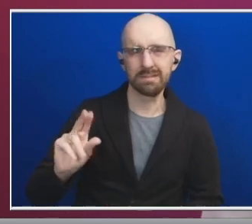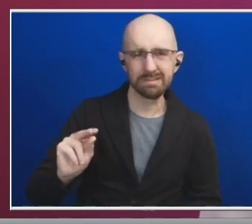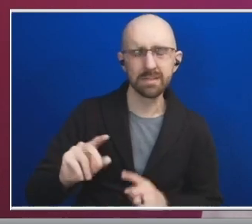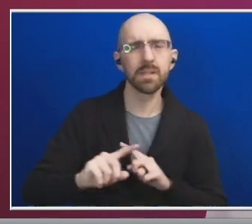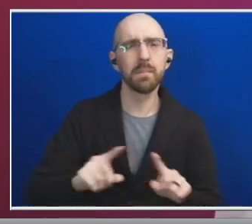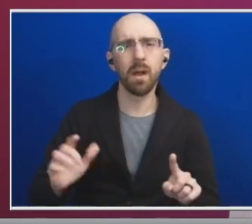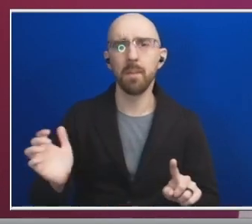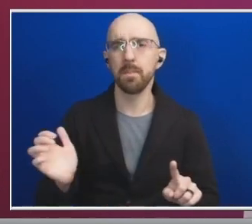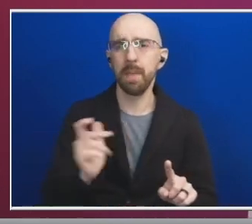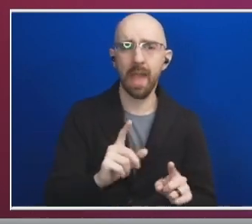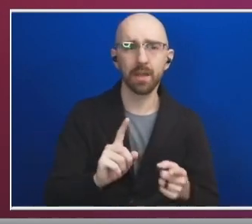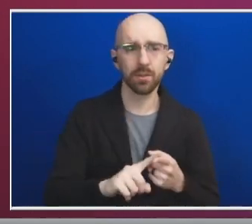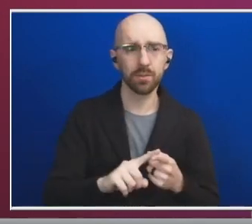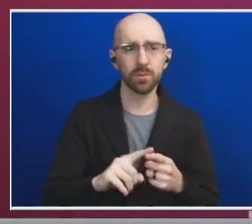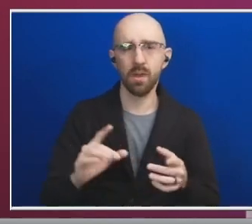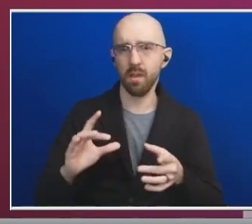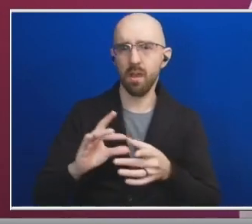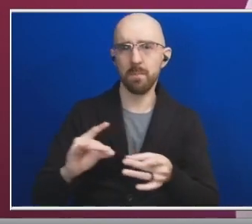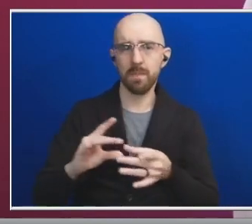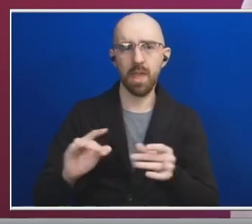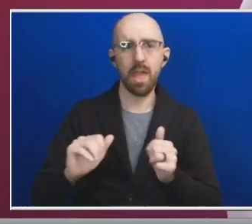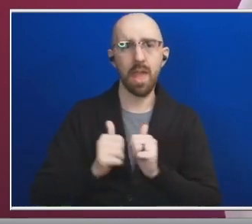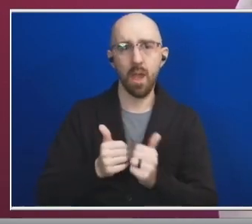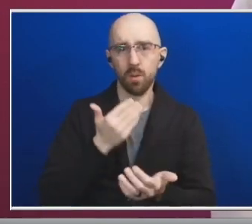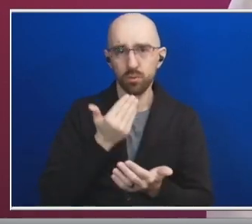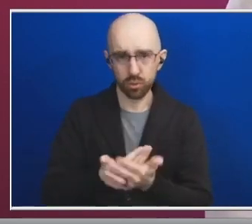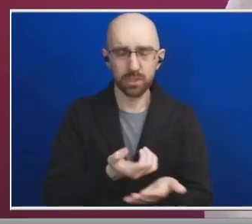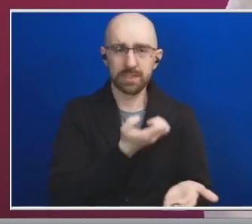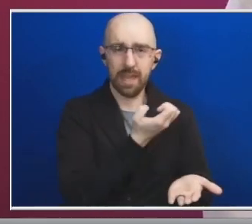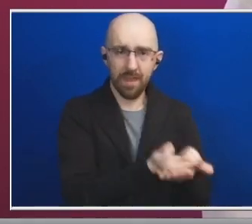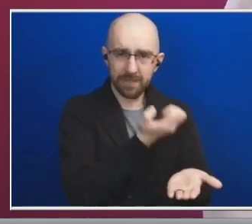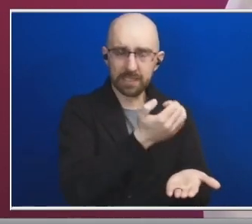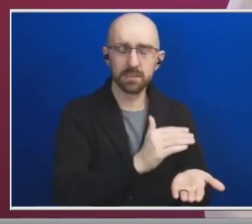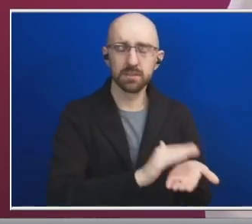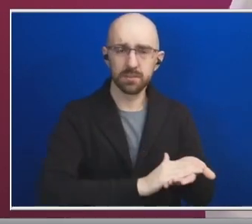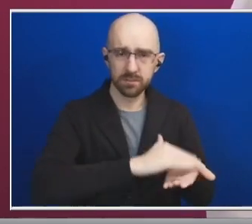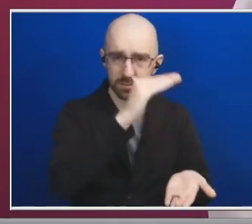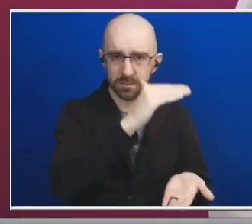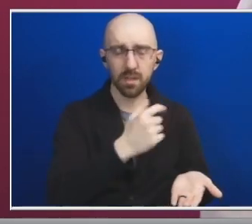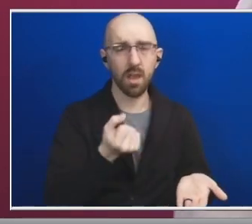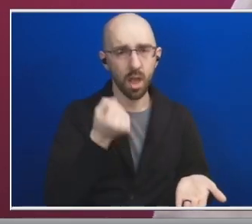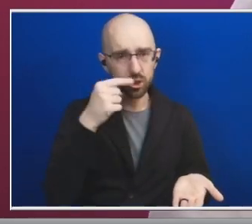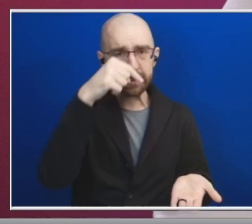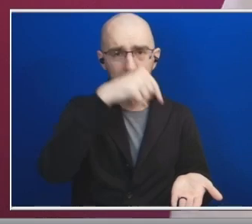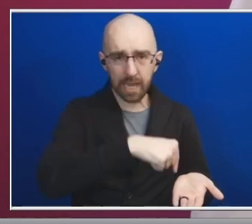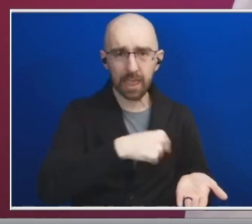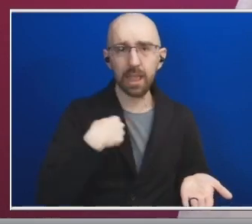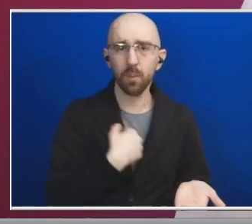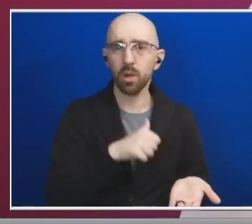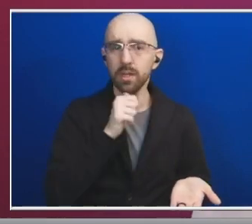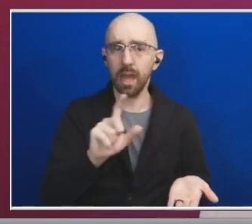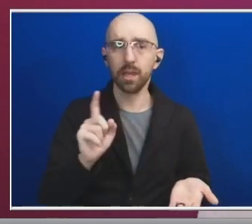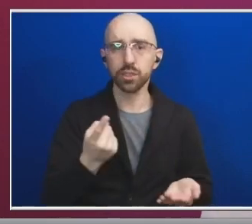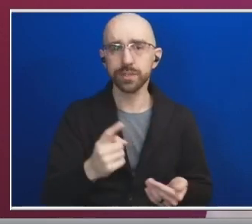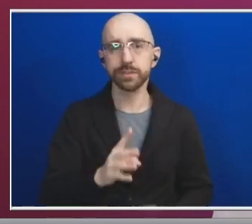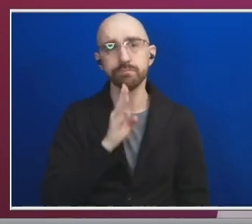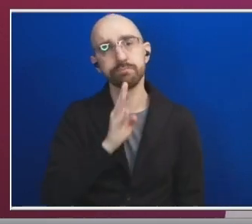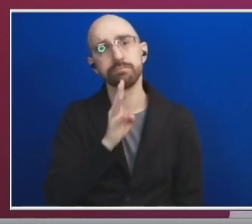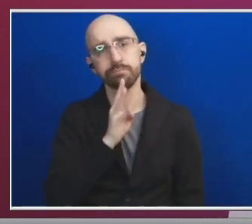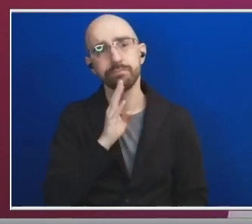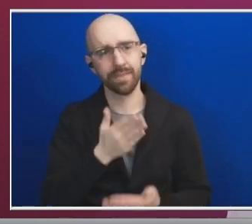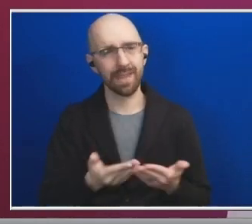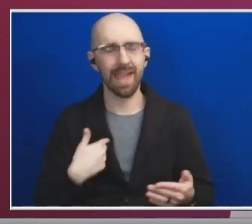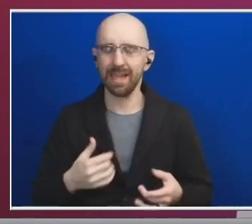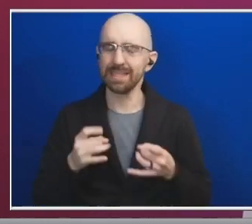comment of how good is our evidence and understanding that we're not just saying things, you know. And I hate it when we use fear-based medicine,